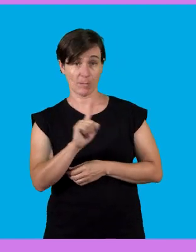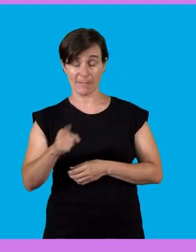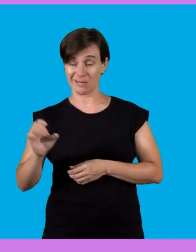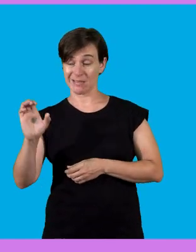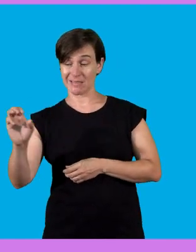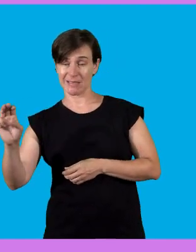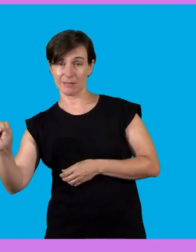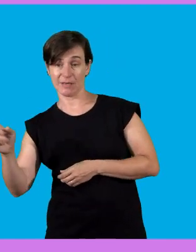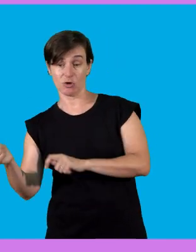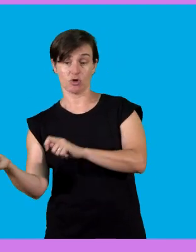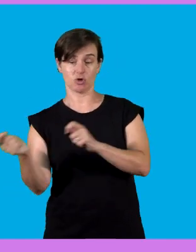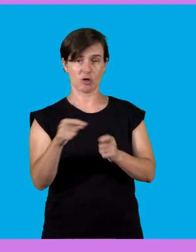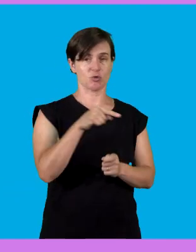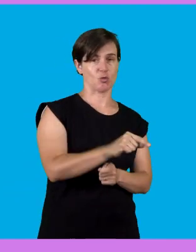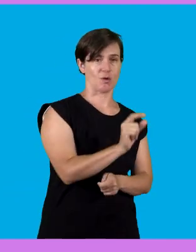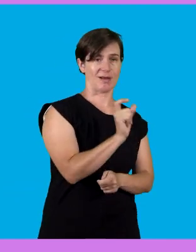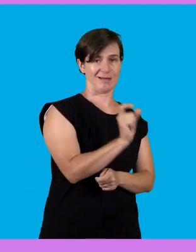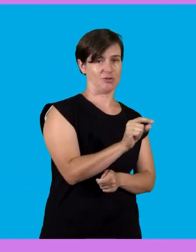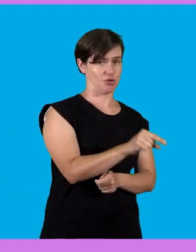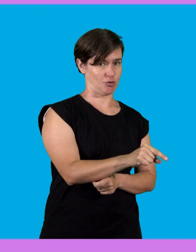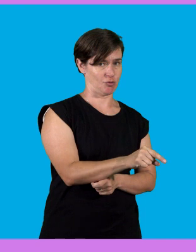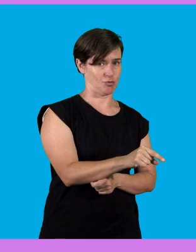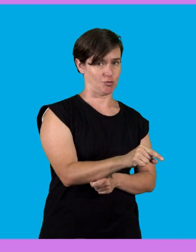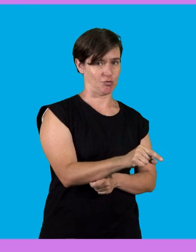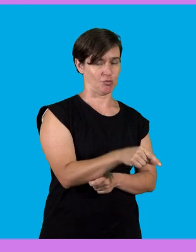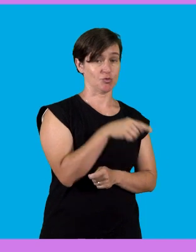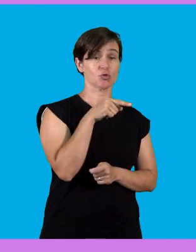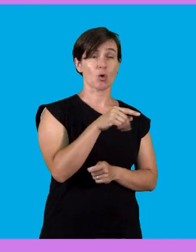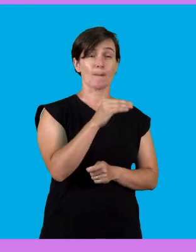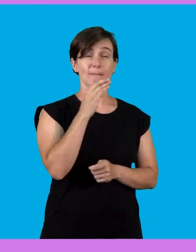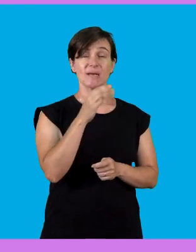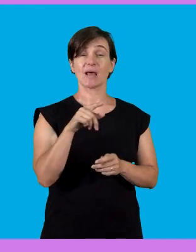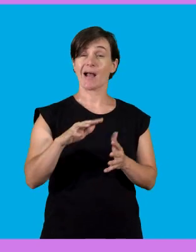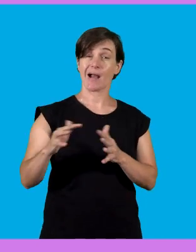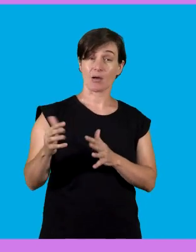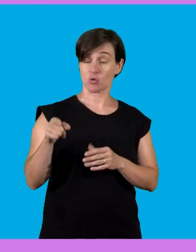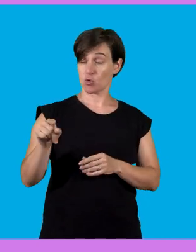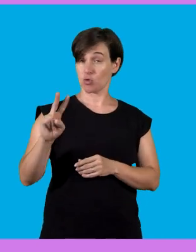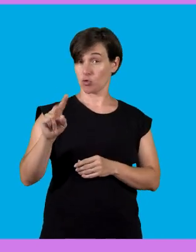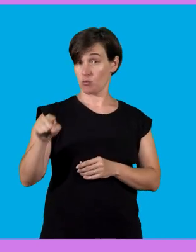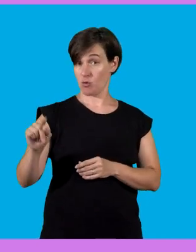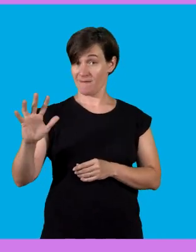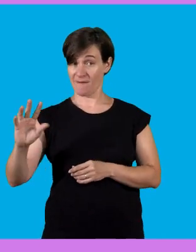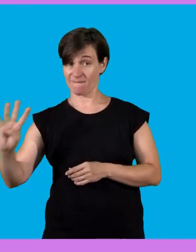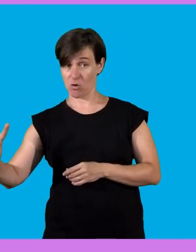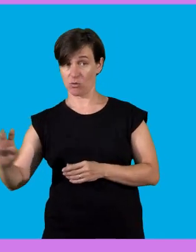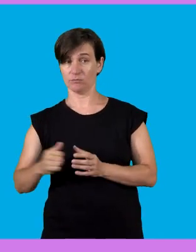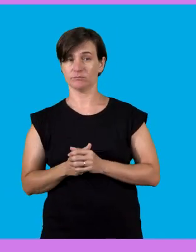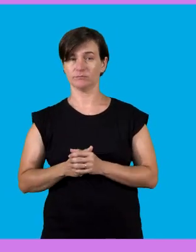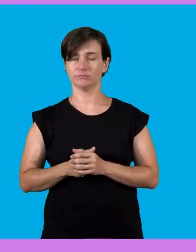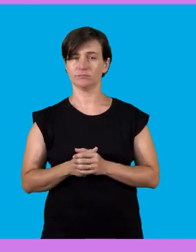from centimeters to inch, and the conversion factor is